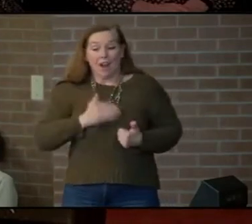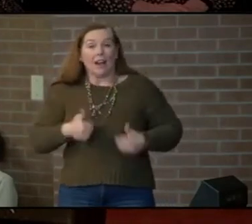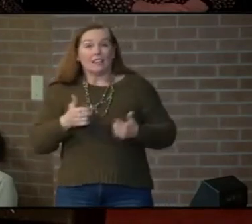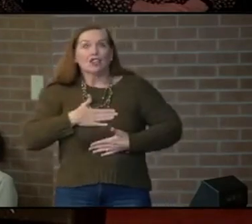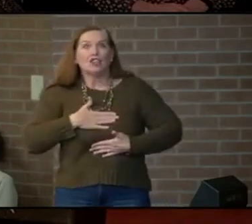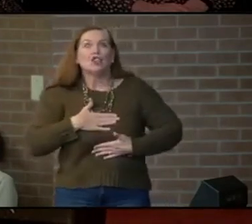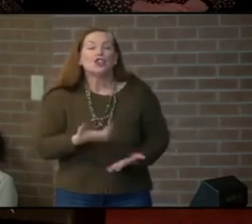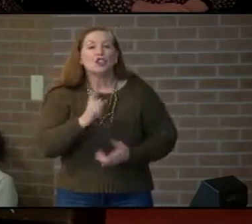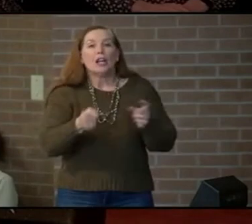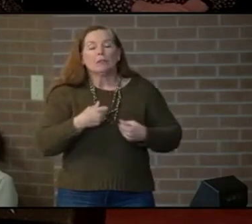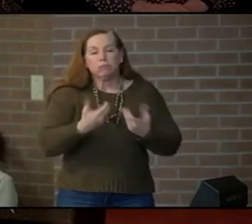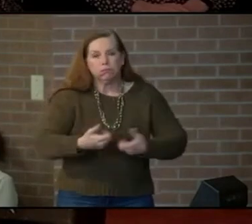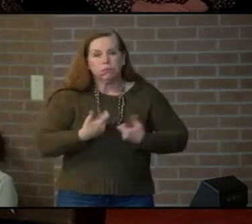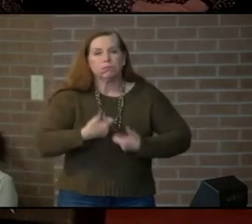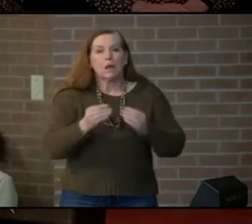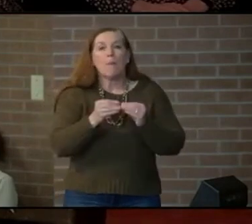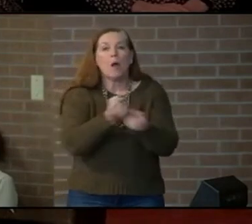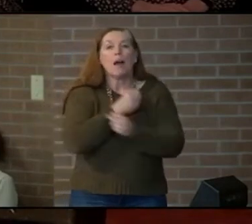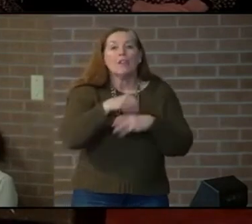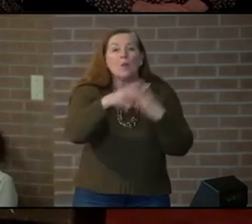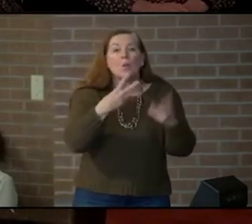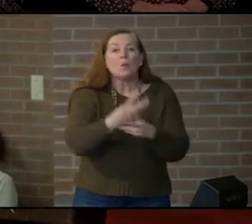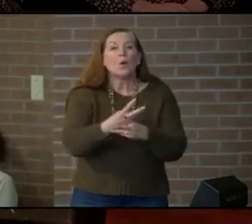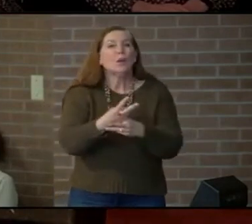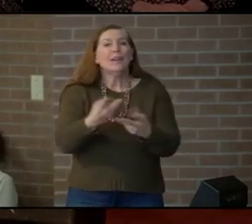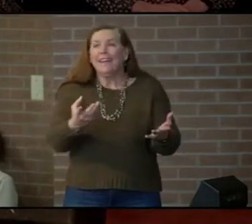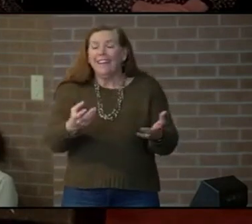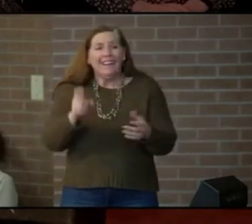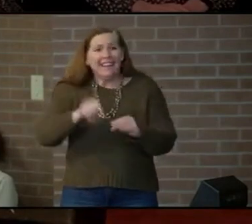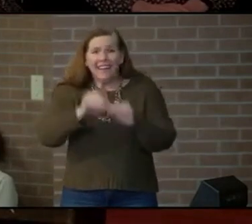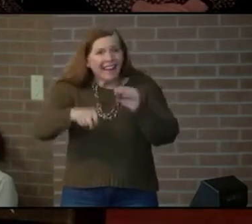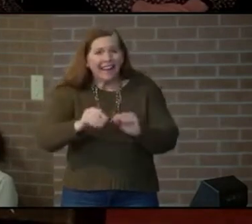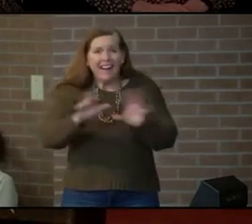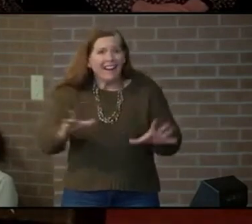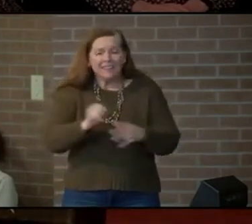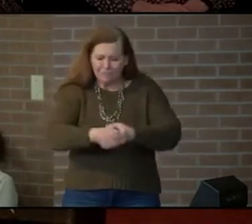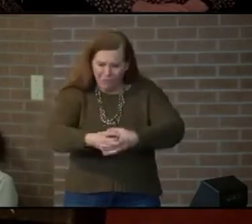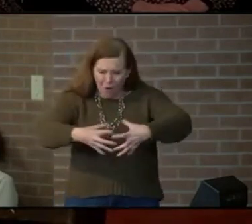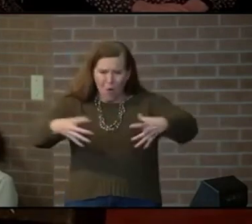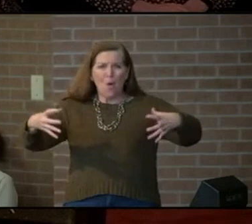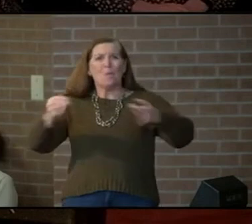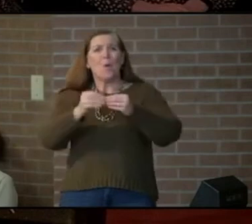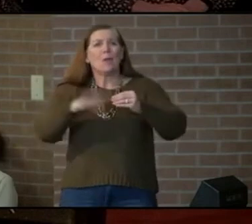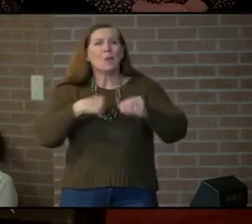love out into the world, it can't help but to stretch beyond what we can even imagine.